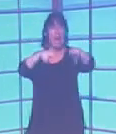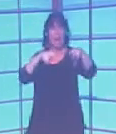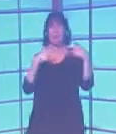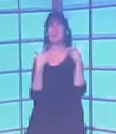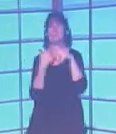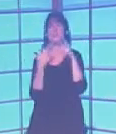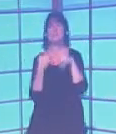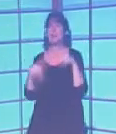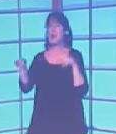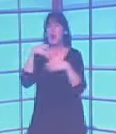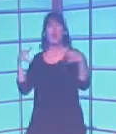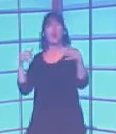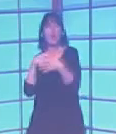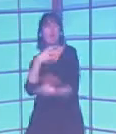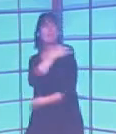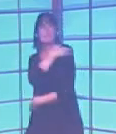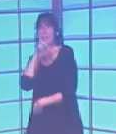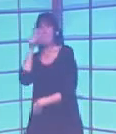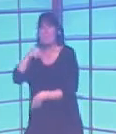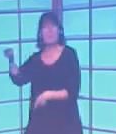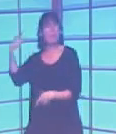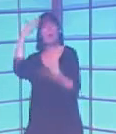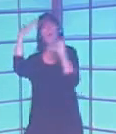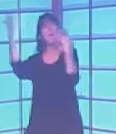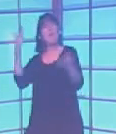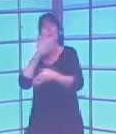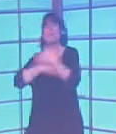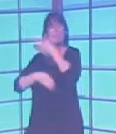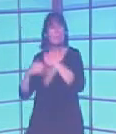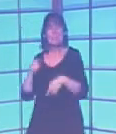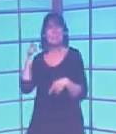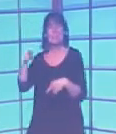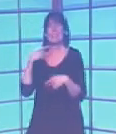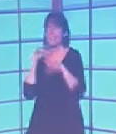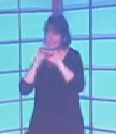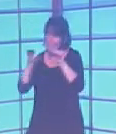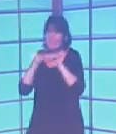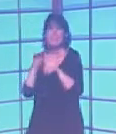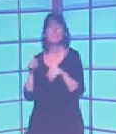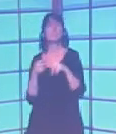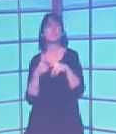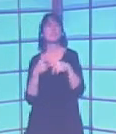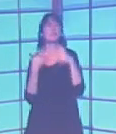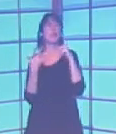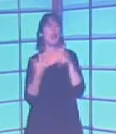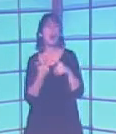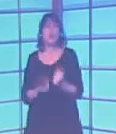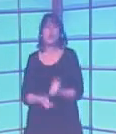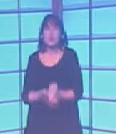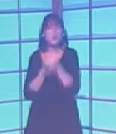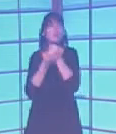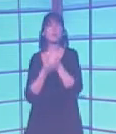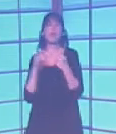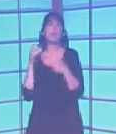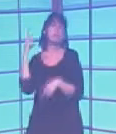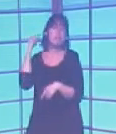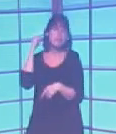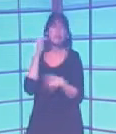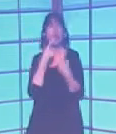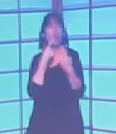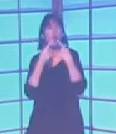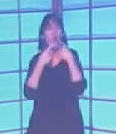awareness amongst club staff and stewards, to complaints about accessible services, or the lack of, in terms of audio descriptive